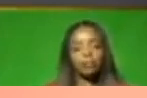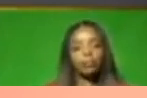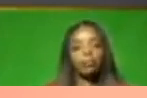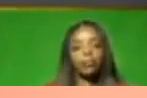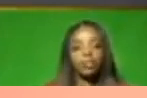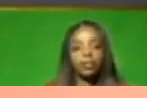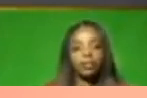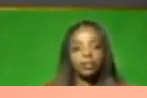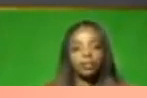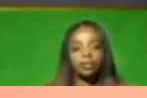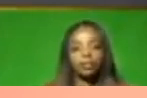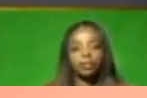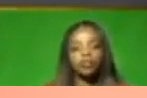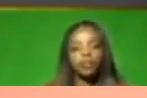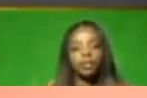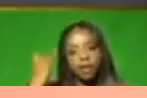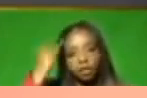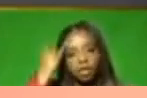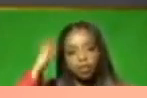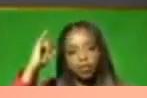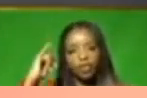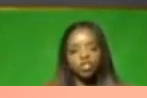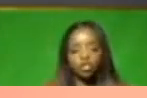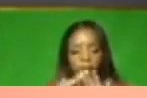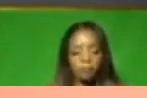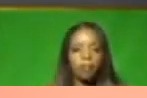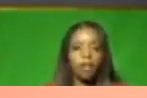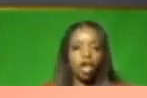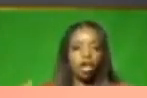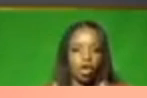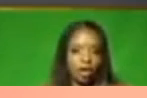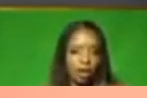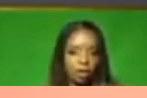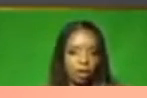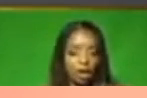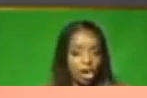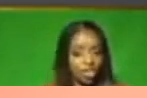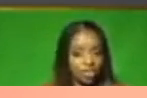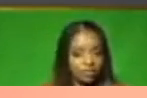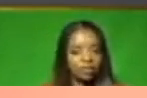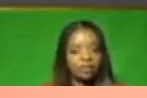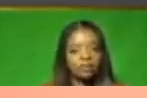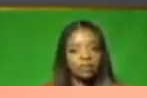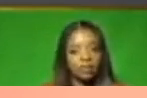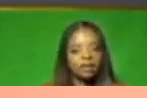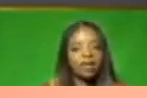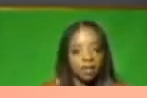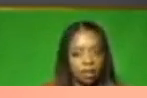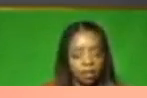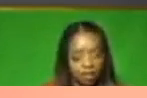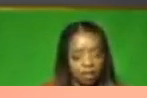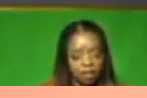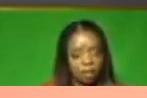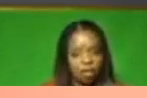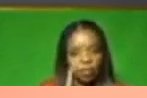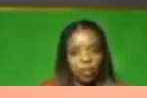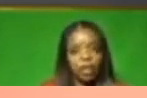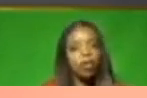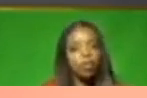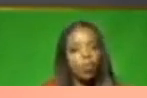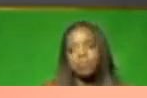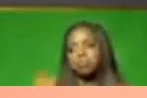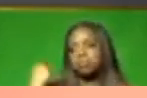and Innovation Plenary. This will continue as it has proven to be